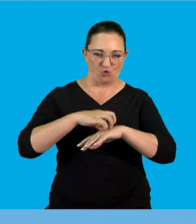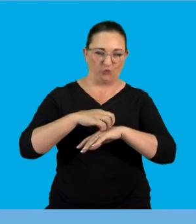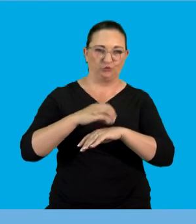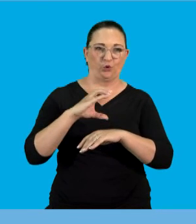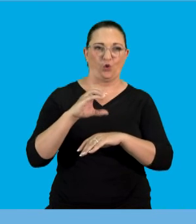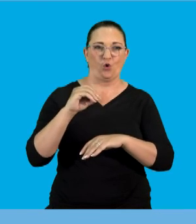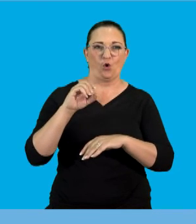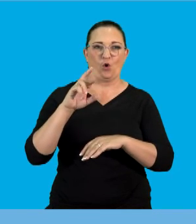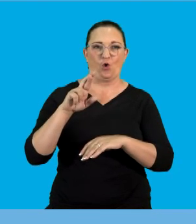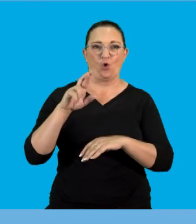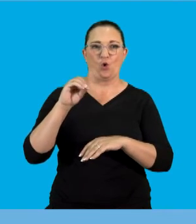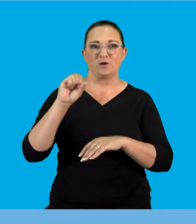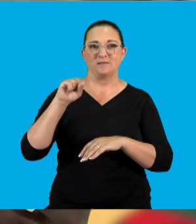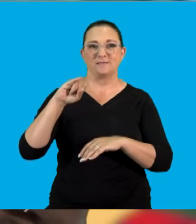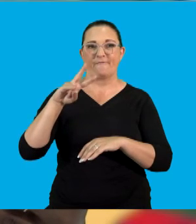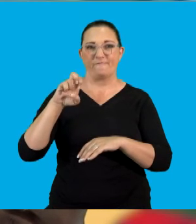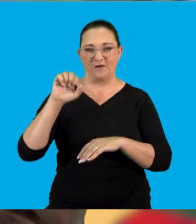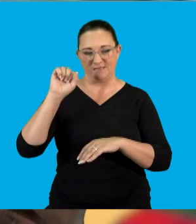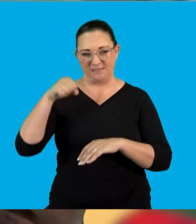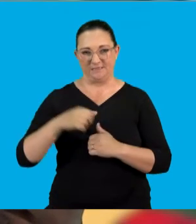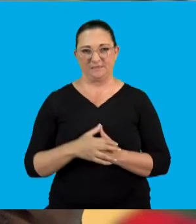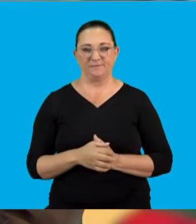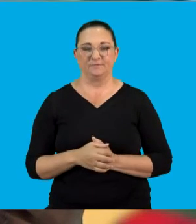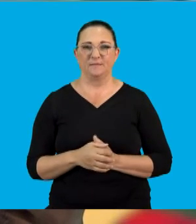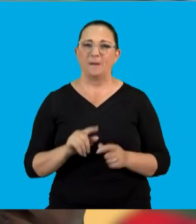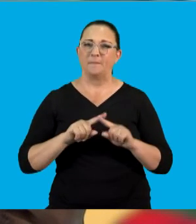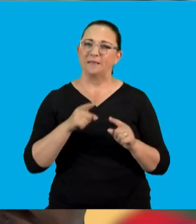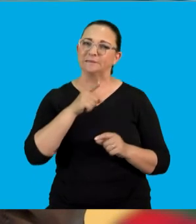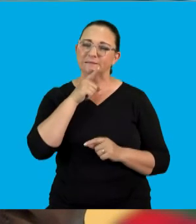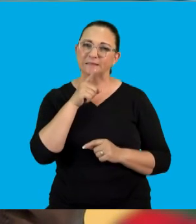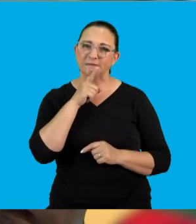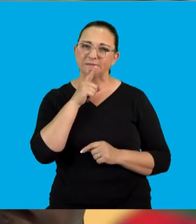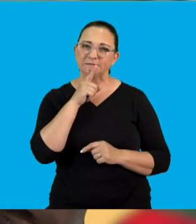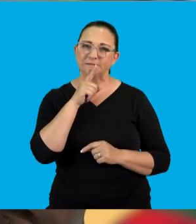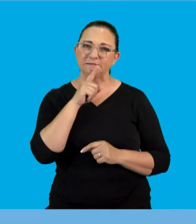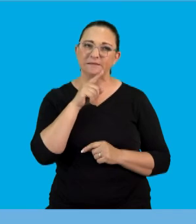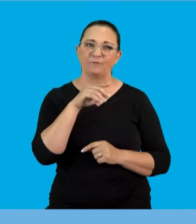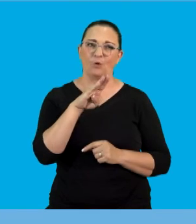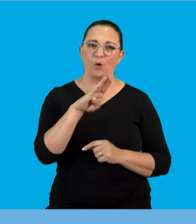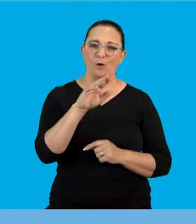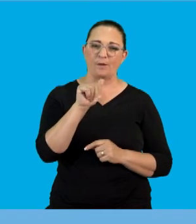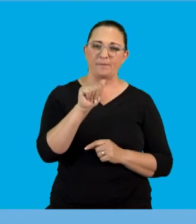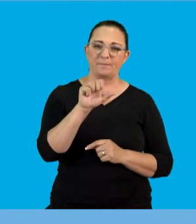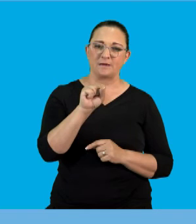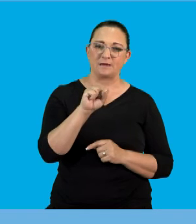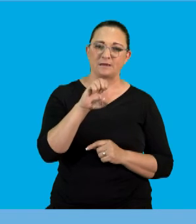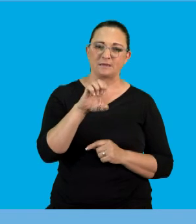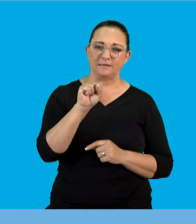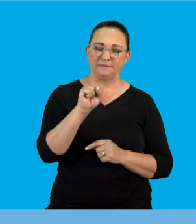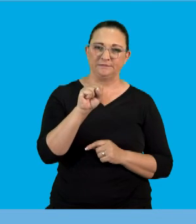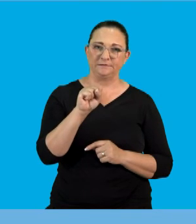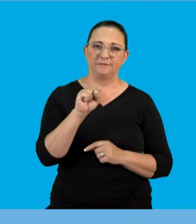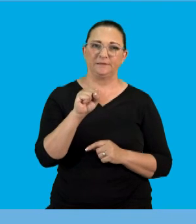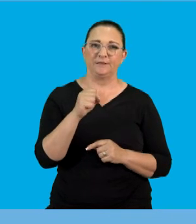it depends on the strength of the acid and also the strength of the base. So yes, they are corrosive as well. And